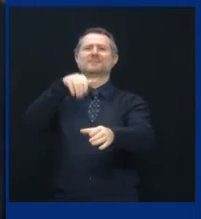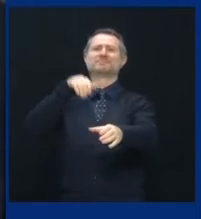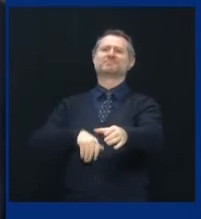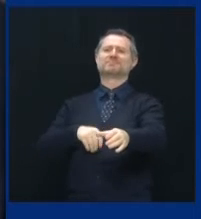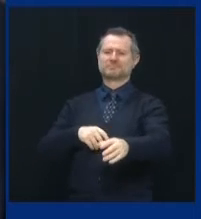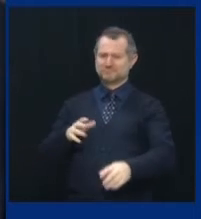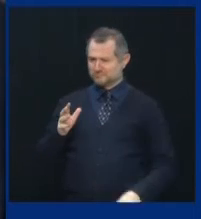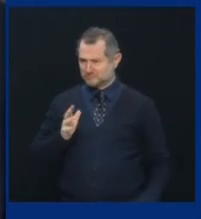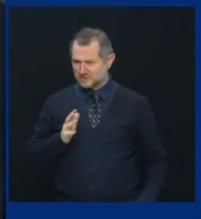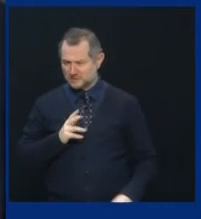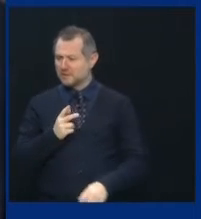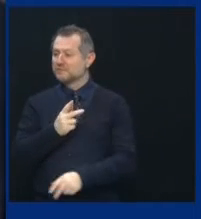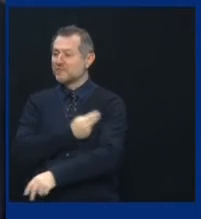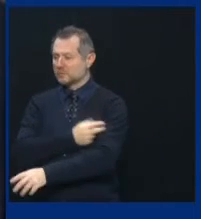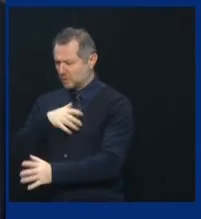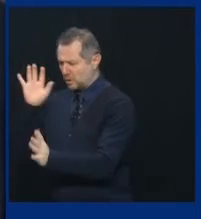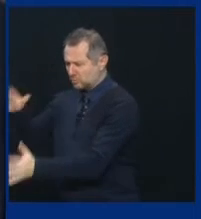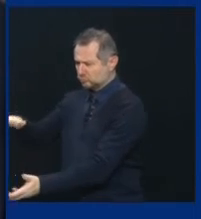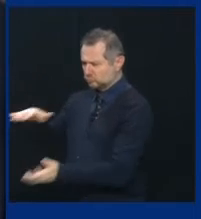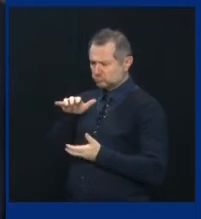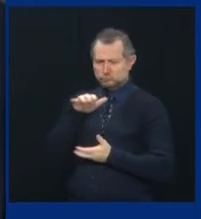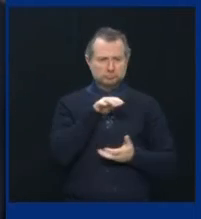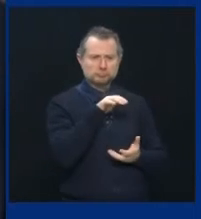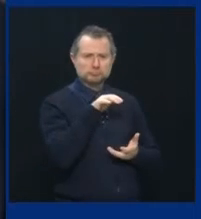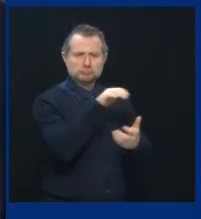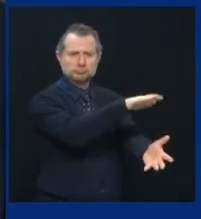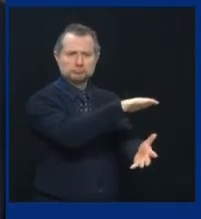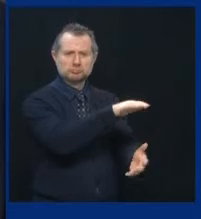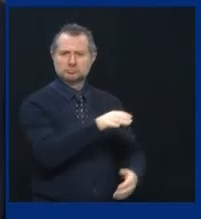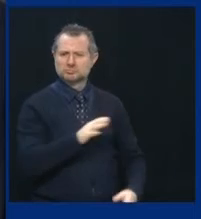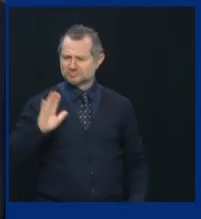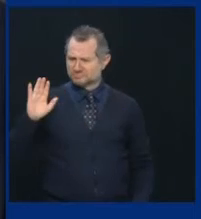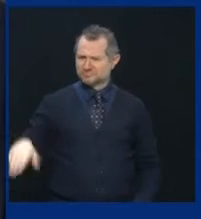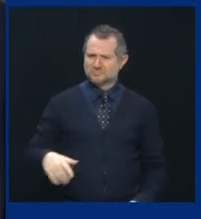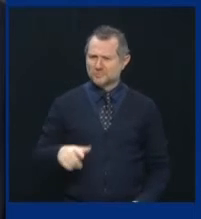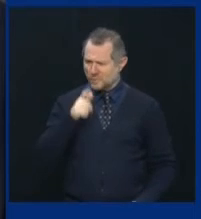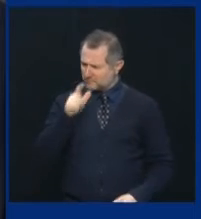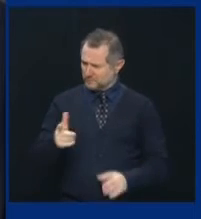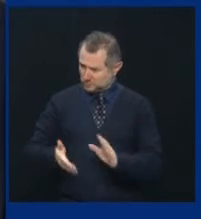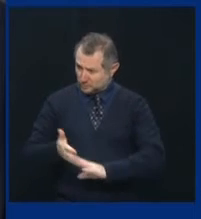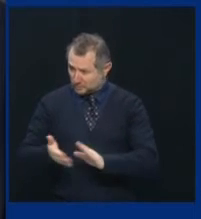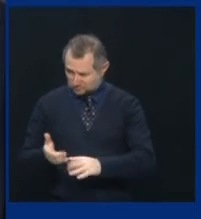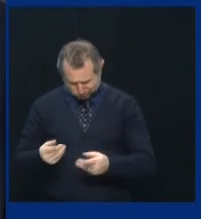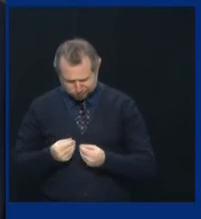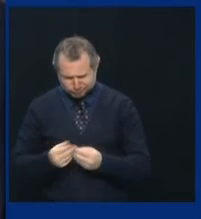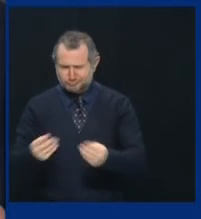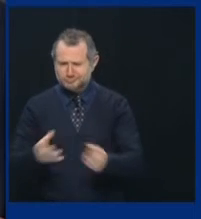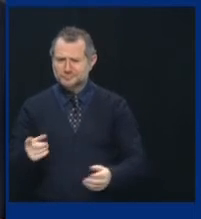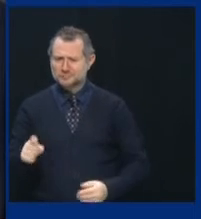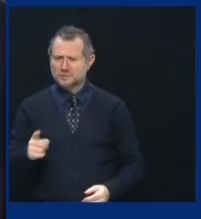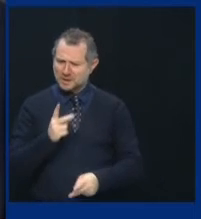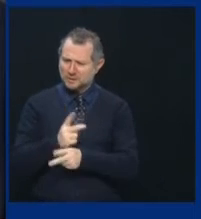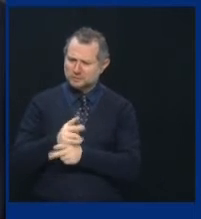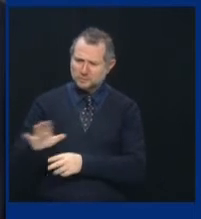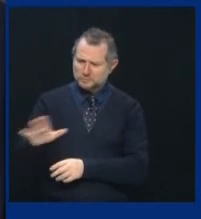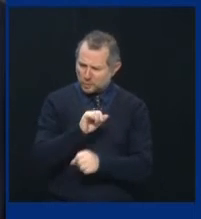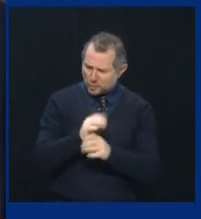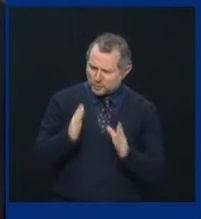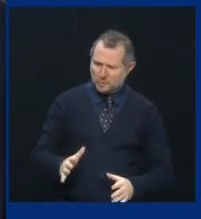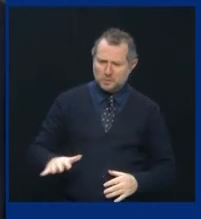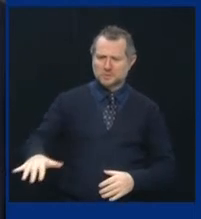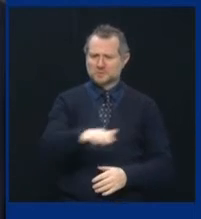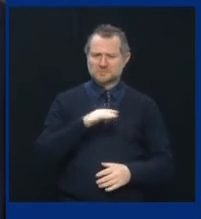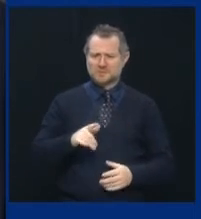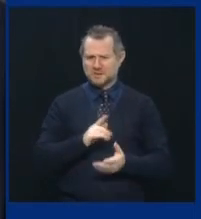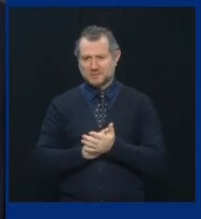another hospital in that area that will participate and can do the employees of that hospital plus their own